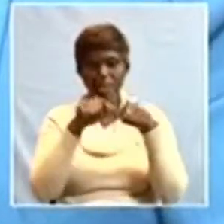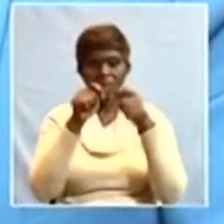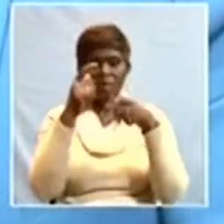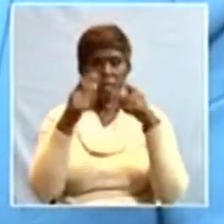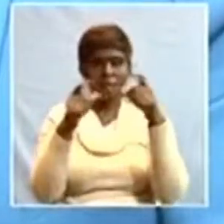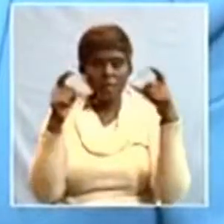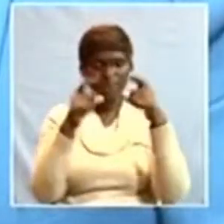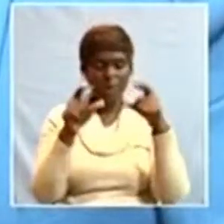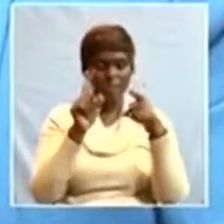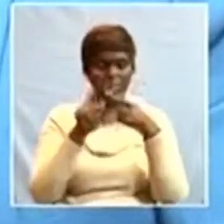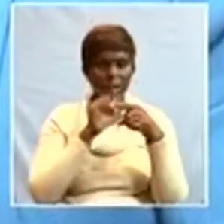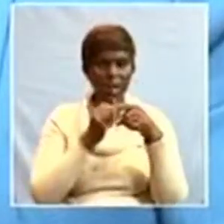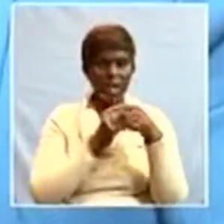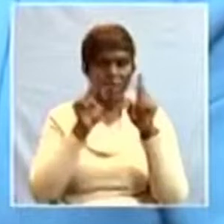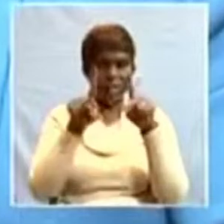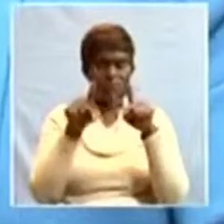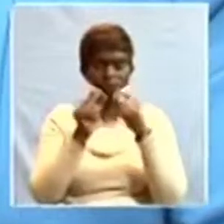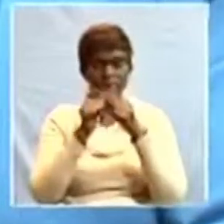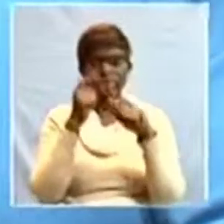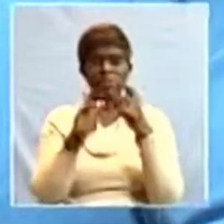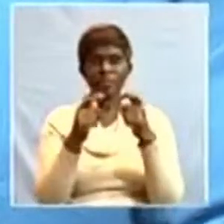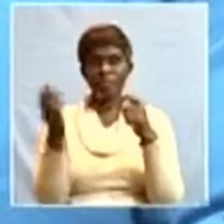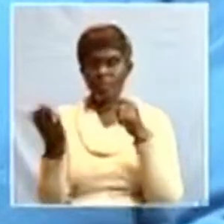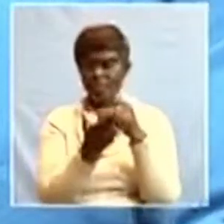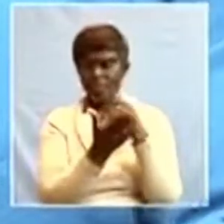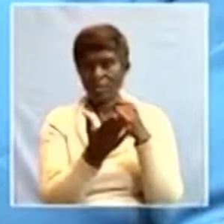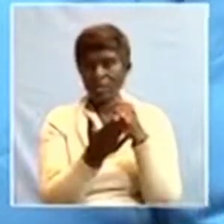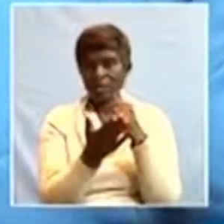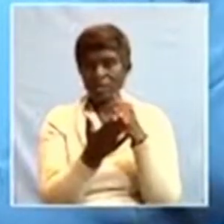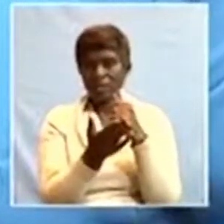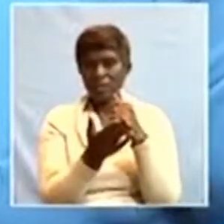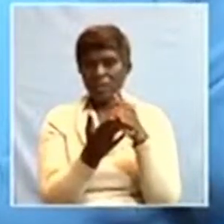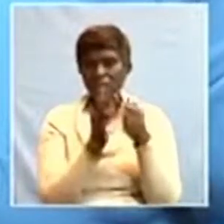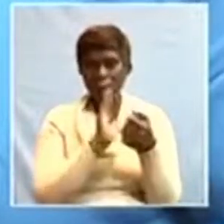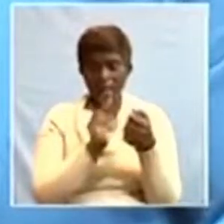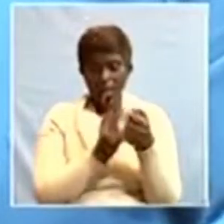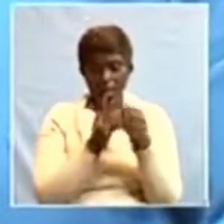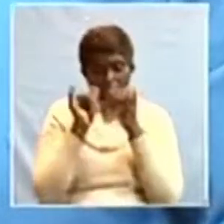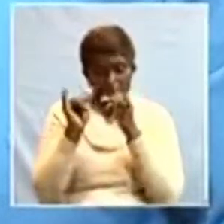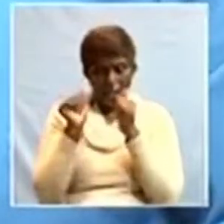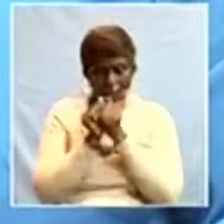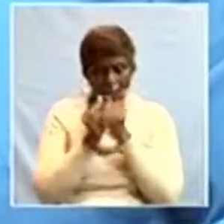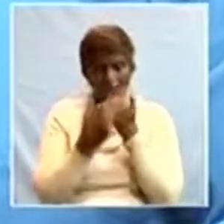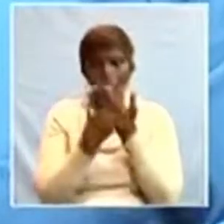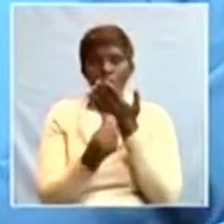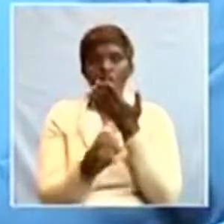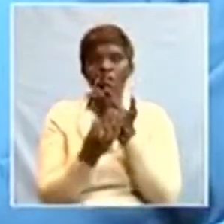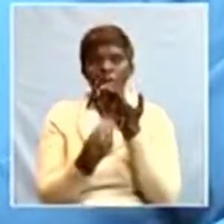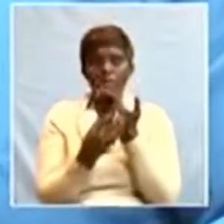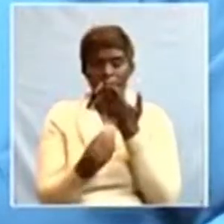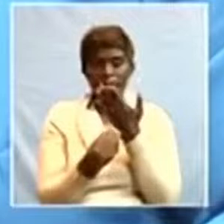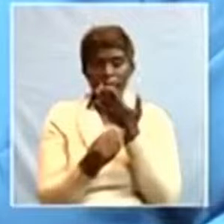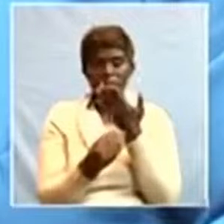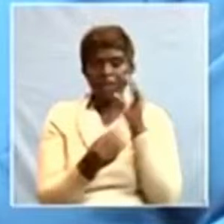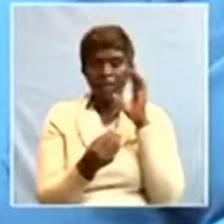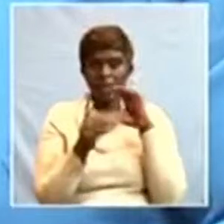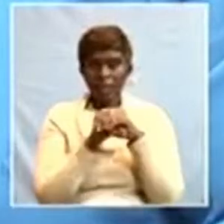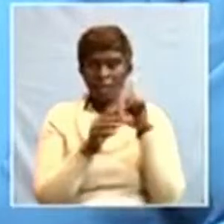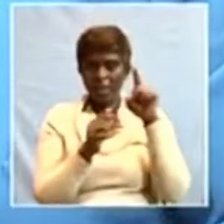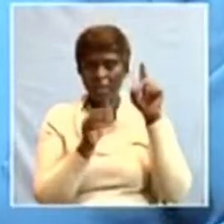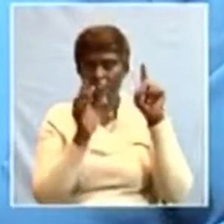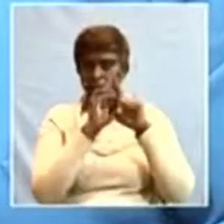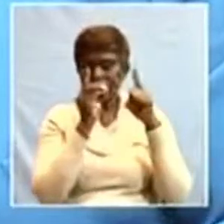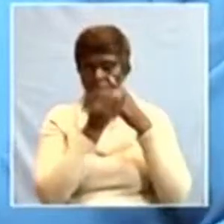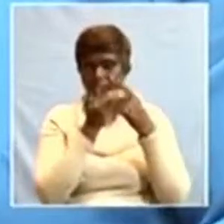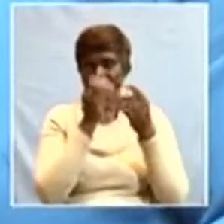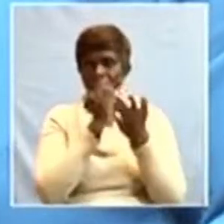to our persons with disabilities. Then we remain with a copy at the